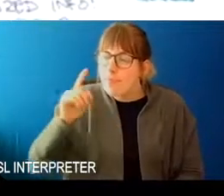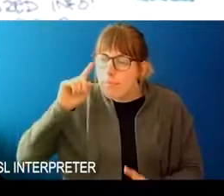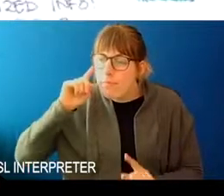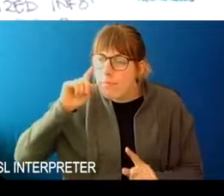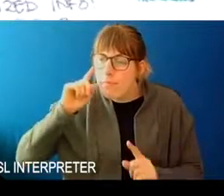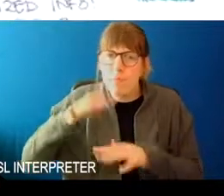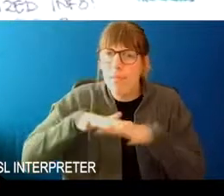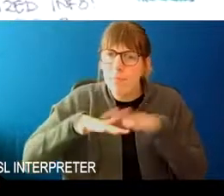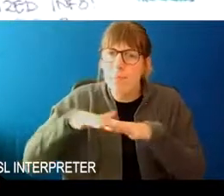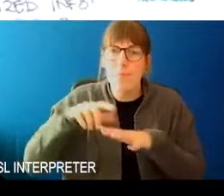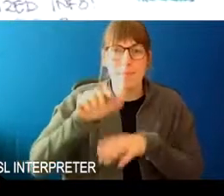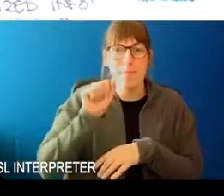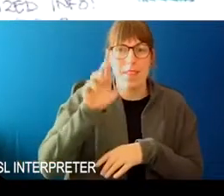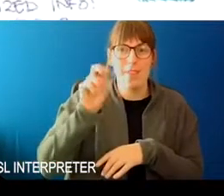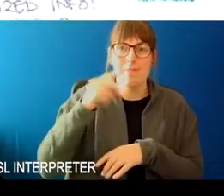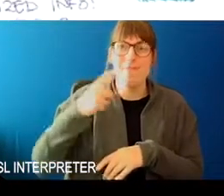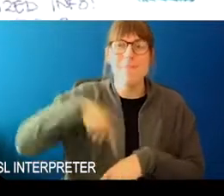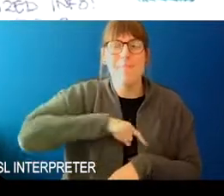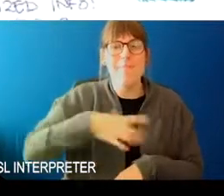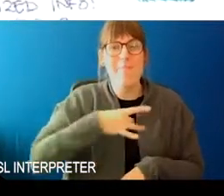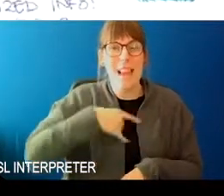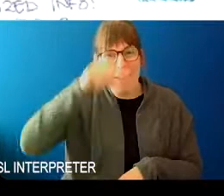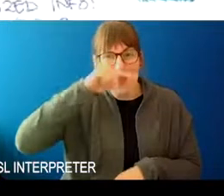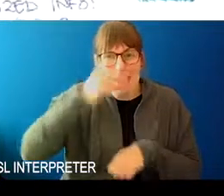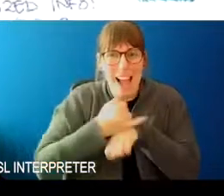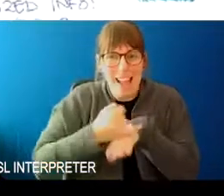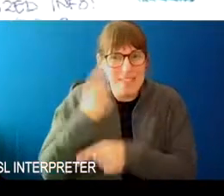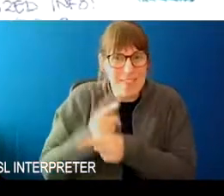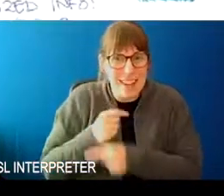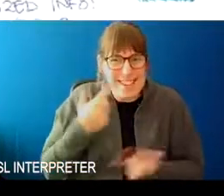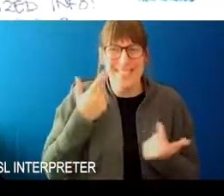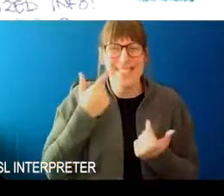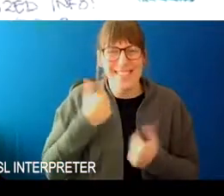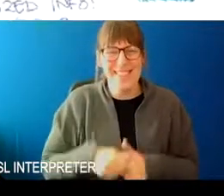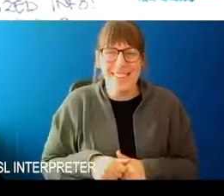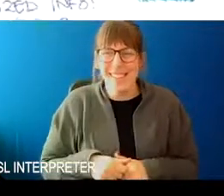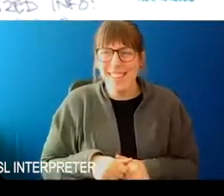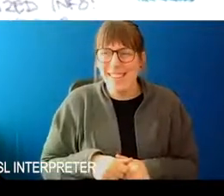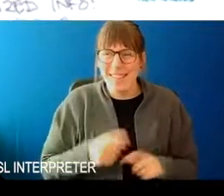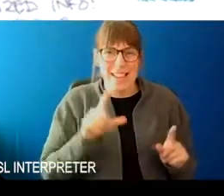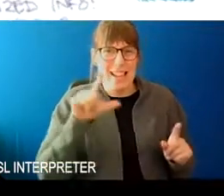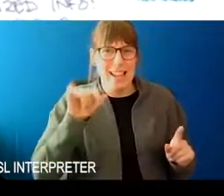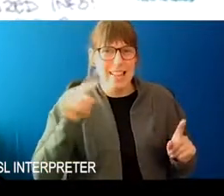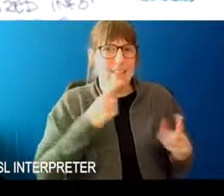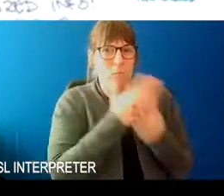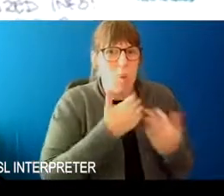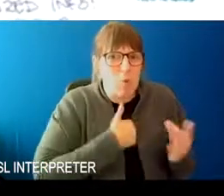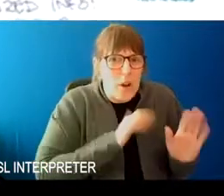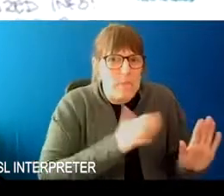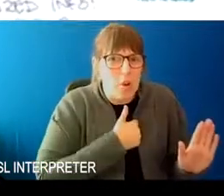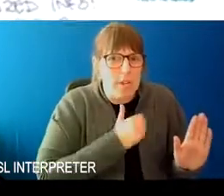And we really like Greek Remind islands me of too. that, Aaron. Sorry. But we really like Greek islands too. Yeah. You know what